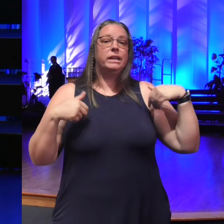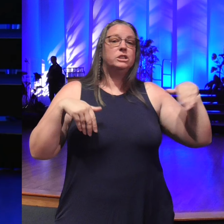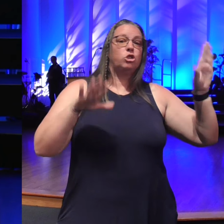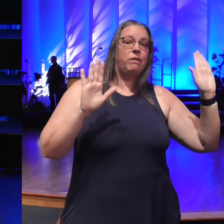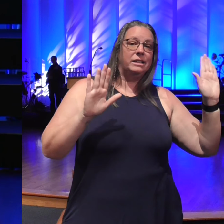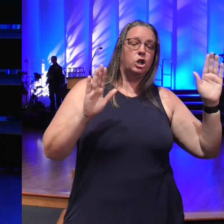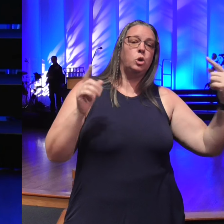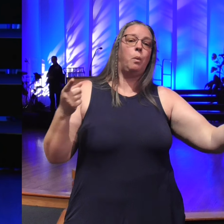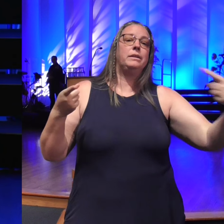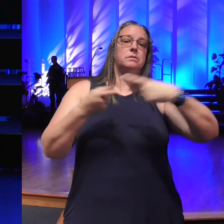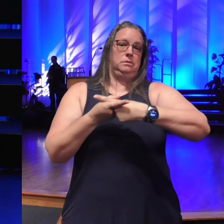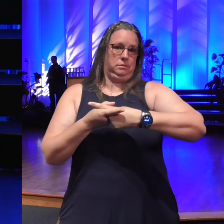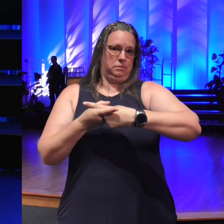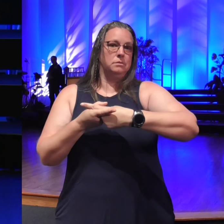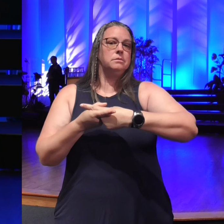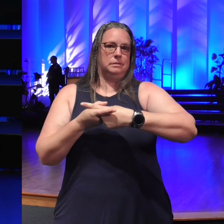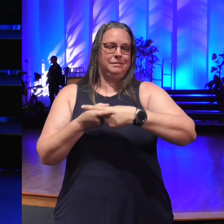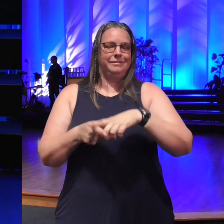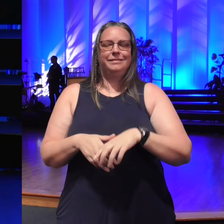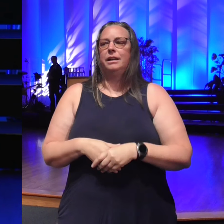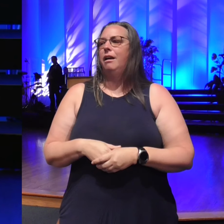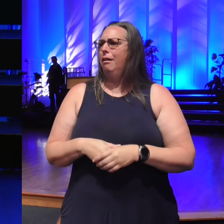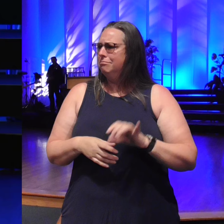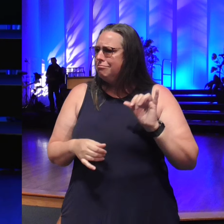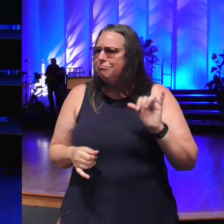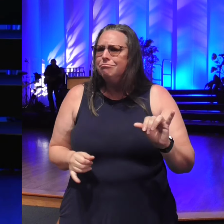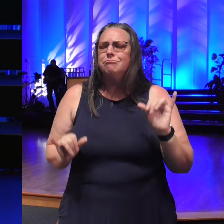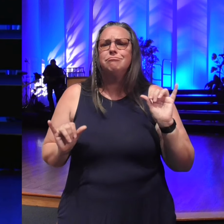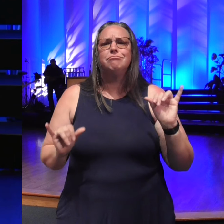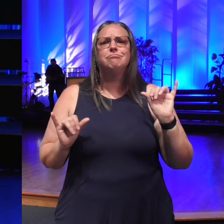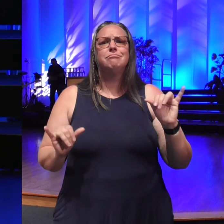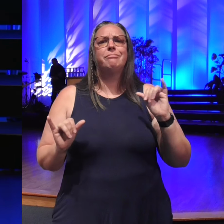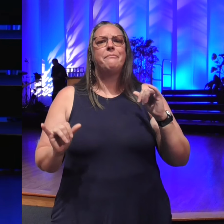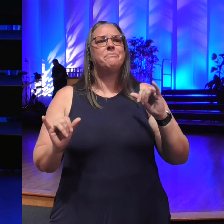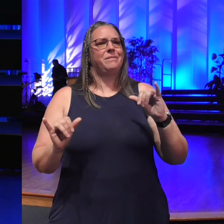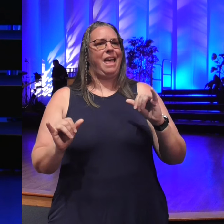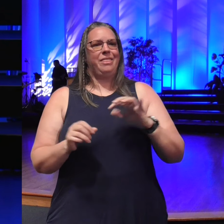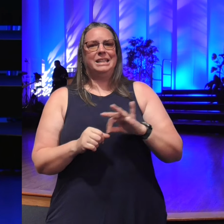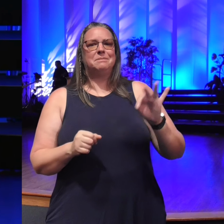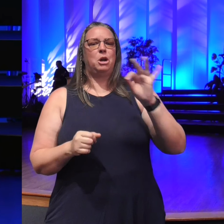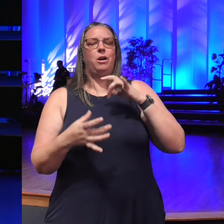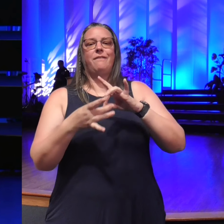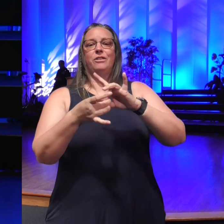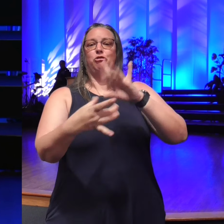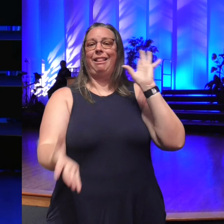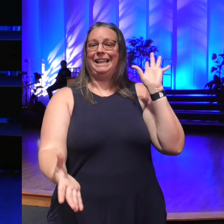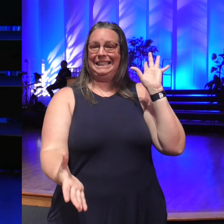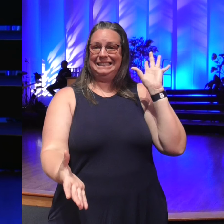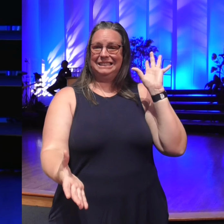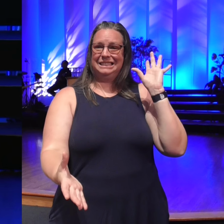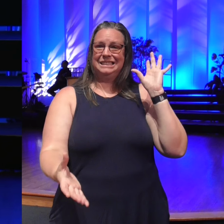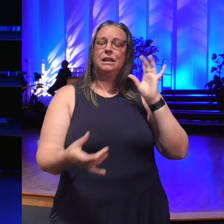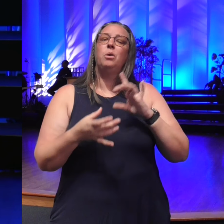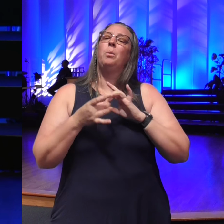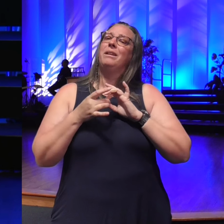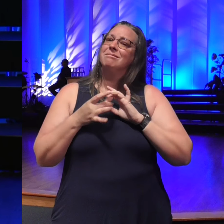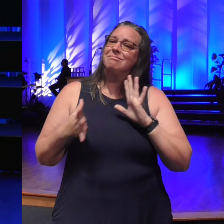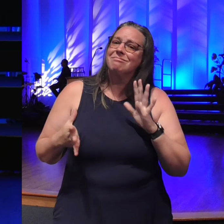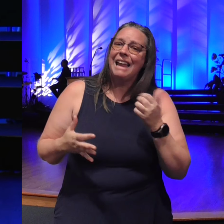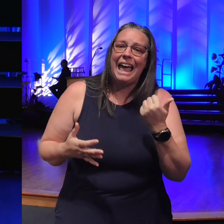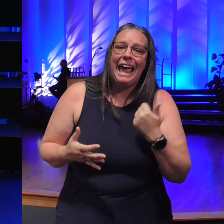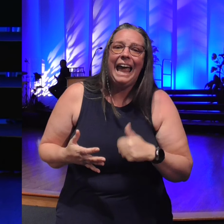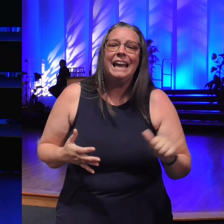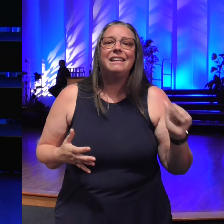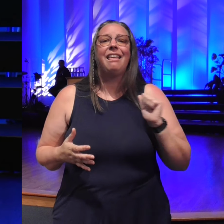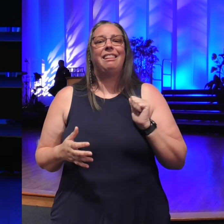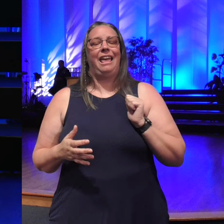it. What a wonderful opportunity in the spirit of I release this morning, to let go of anything that is keeping